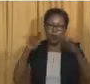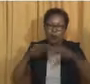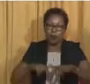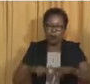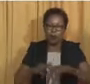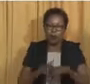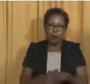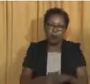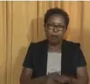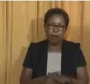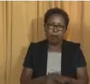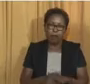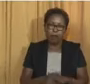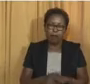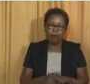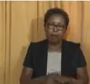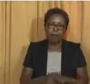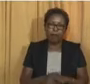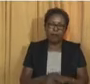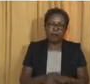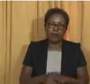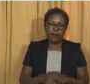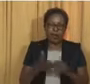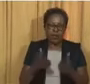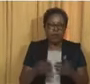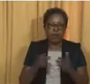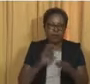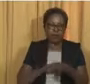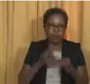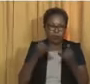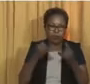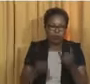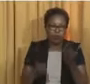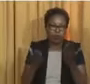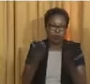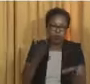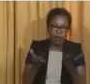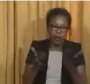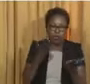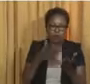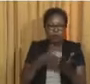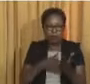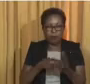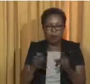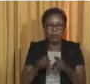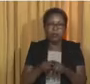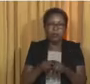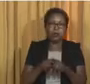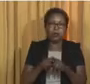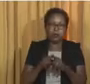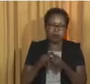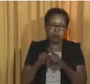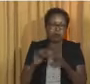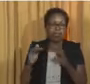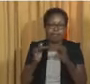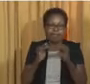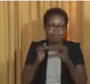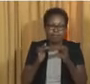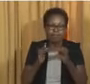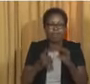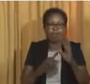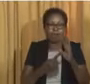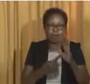The approach in balancing flexibility and rigidity in constitutional amendment adopted in Chapter 16 reflects